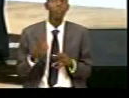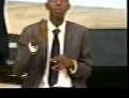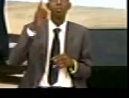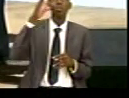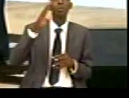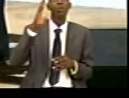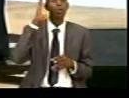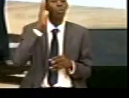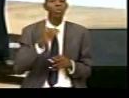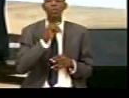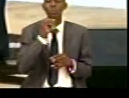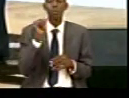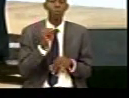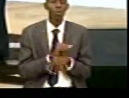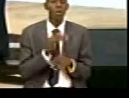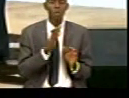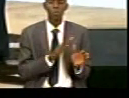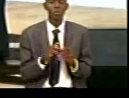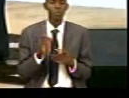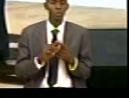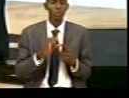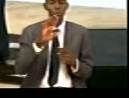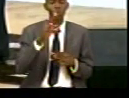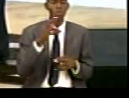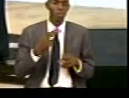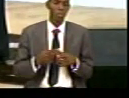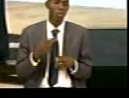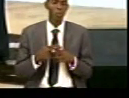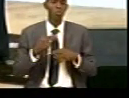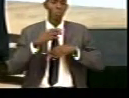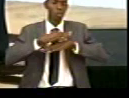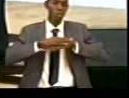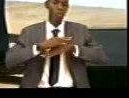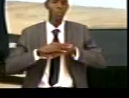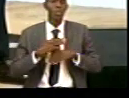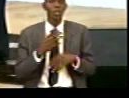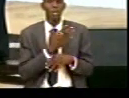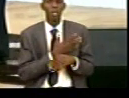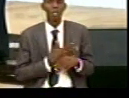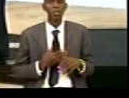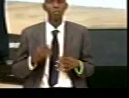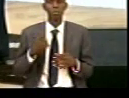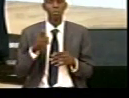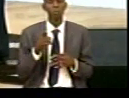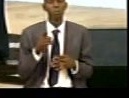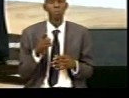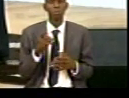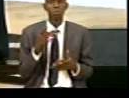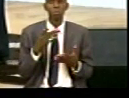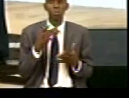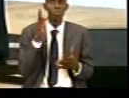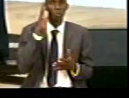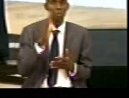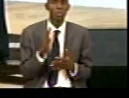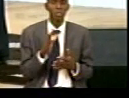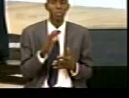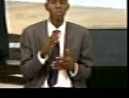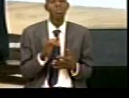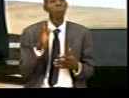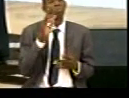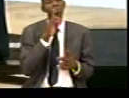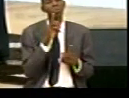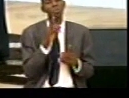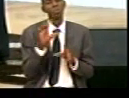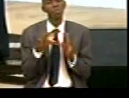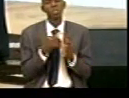according to your timetable. I'll get saved later. I'll be restored later. I'll be sanctified later.